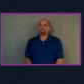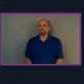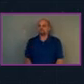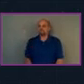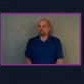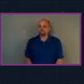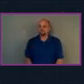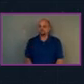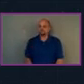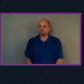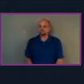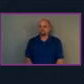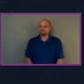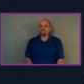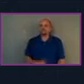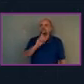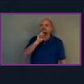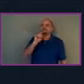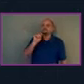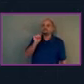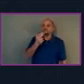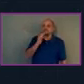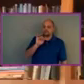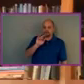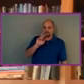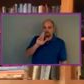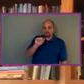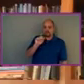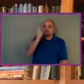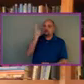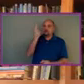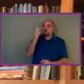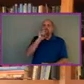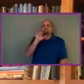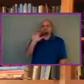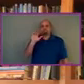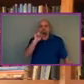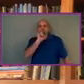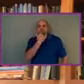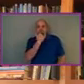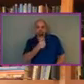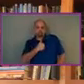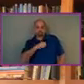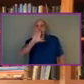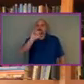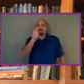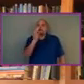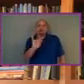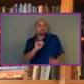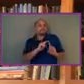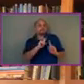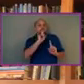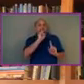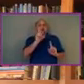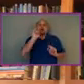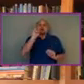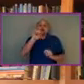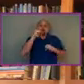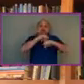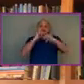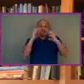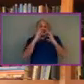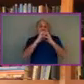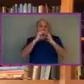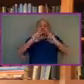And one of the really intriguing aspects of the Trojan asteroids is that they're a diverse population. From